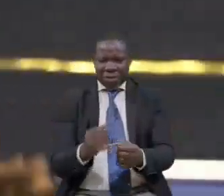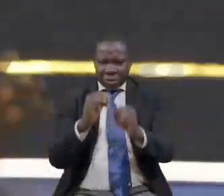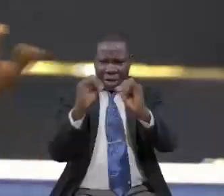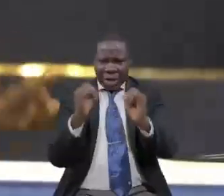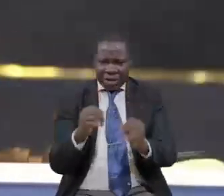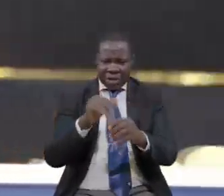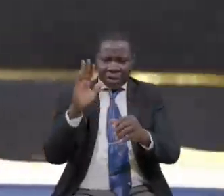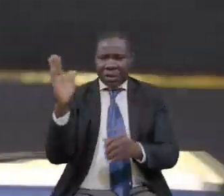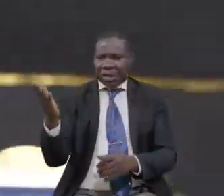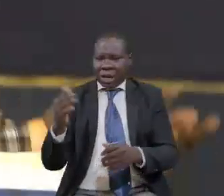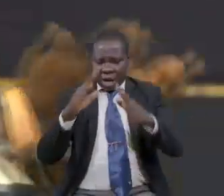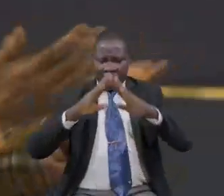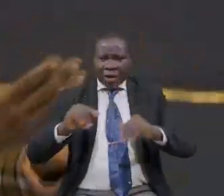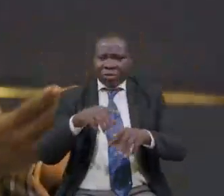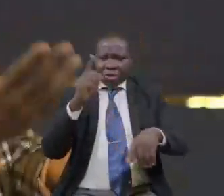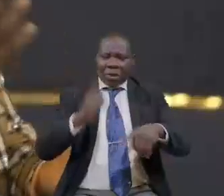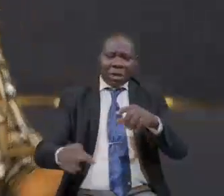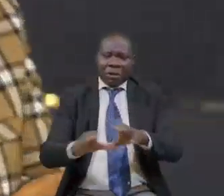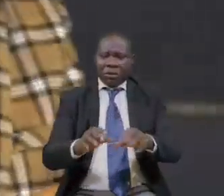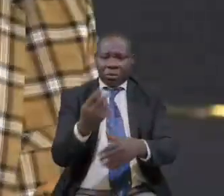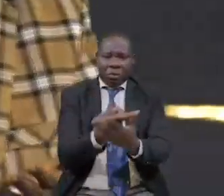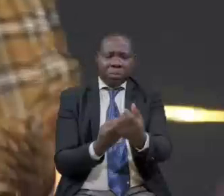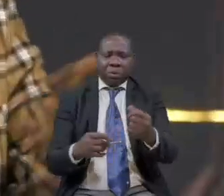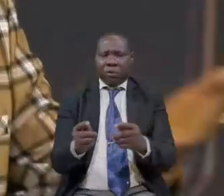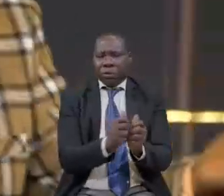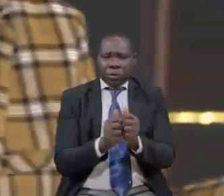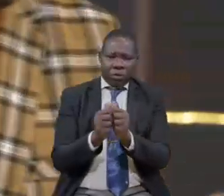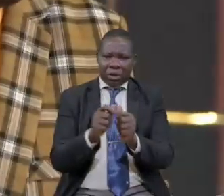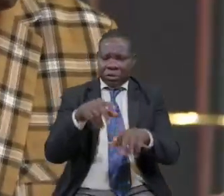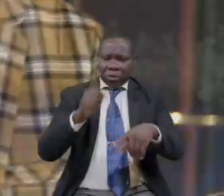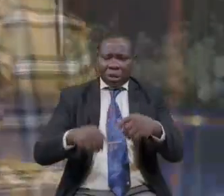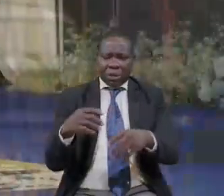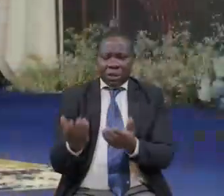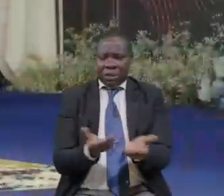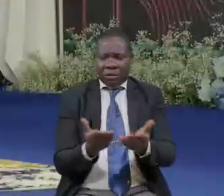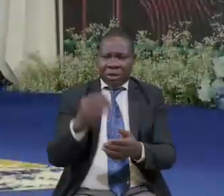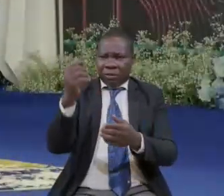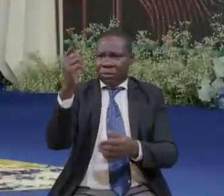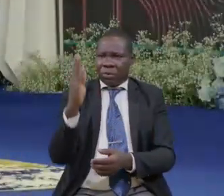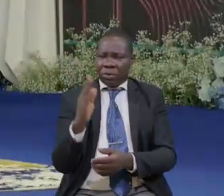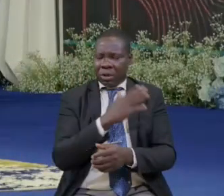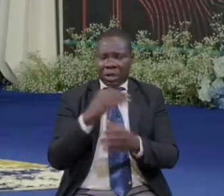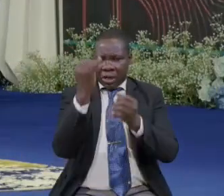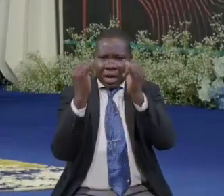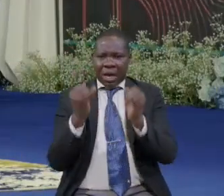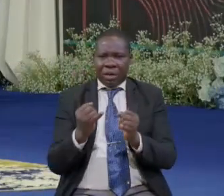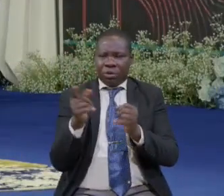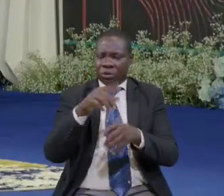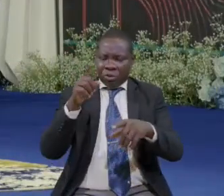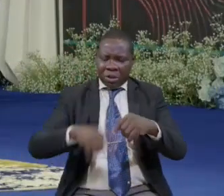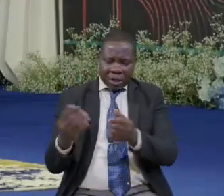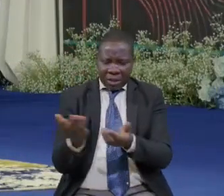do both together. You cannot serve God and idols. You cannot serve God and